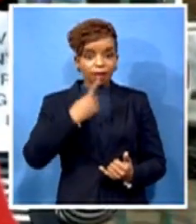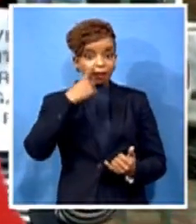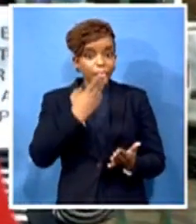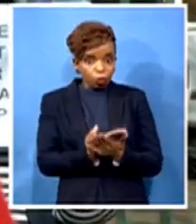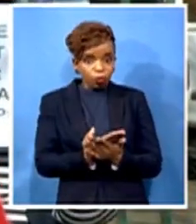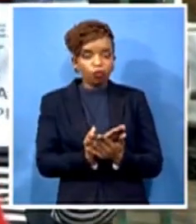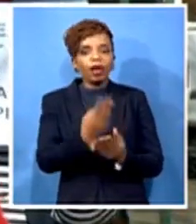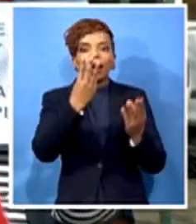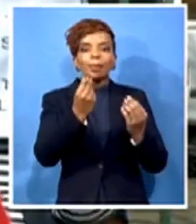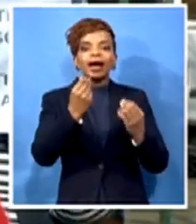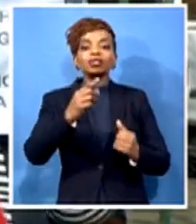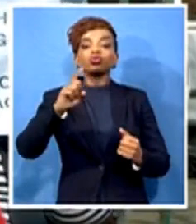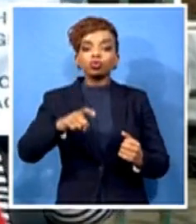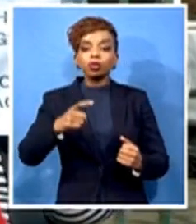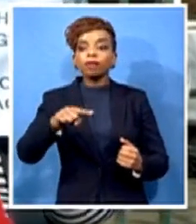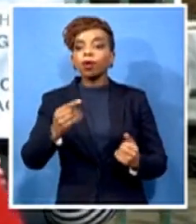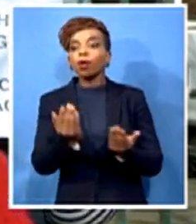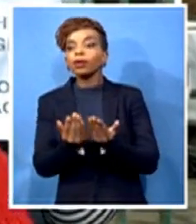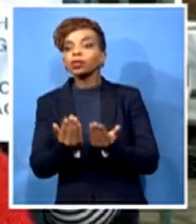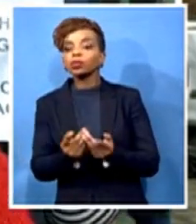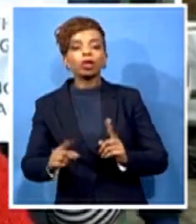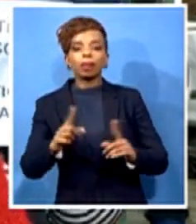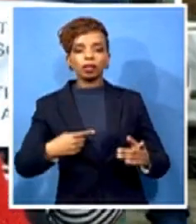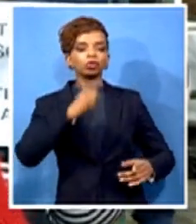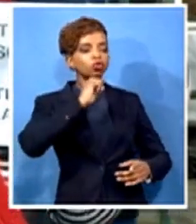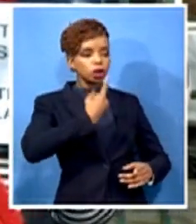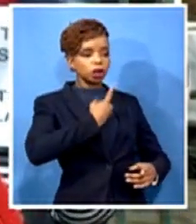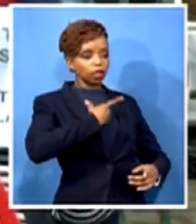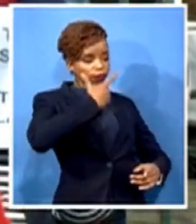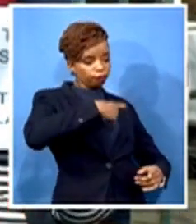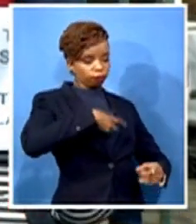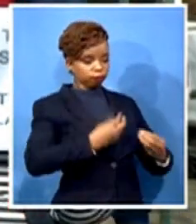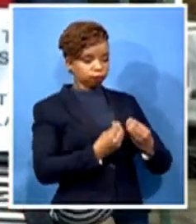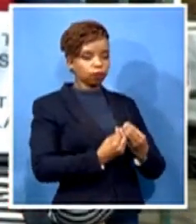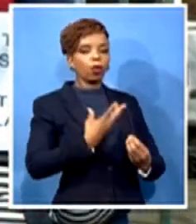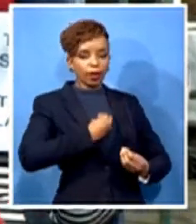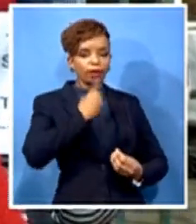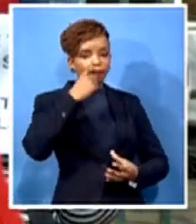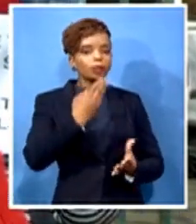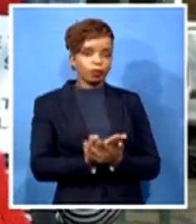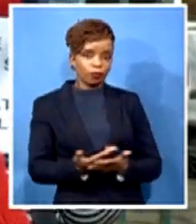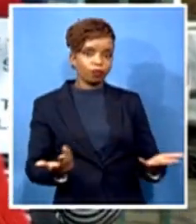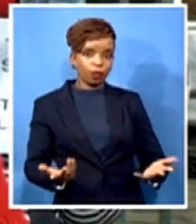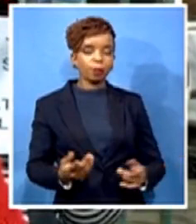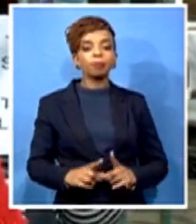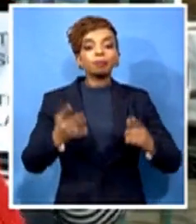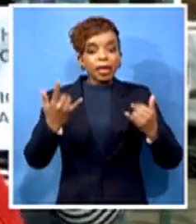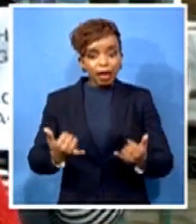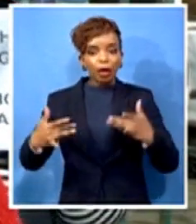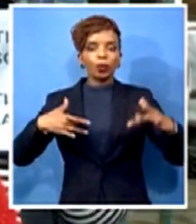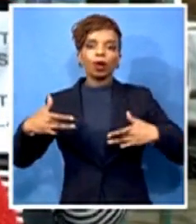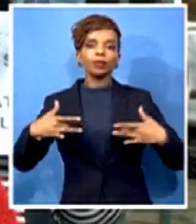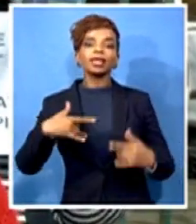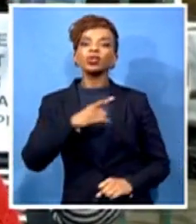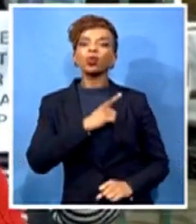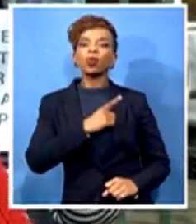for personal use. We are also very concerned about the fact that all the grades are back at school, but 15 teachers have been laid off with